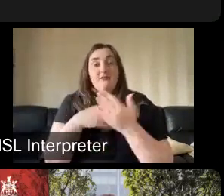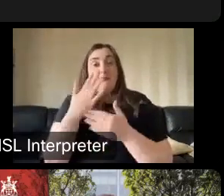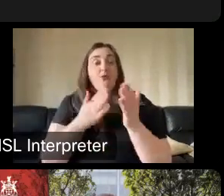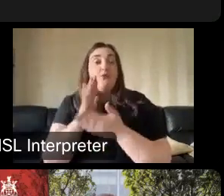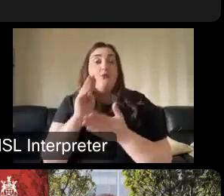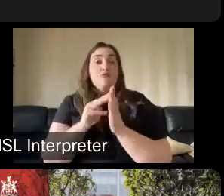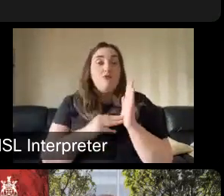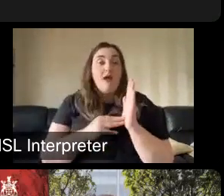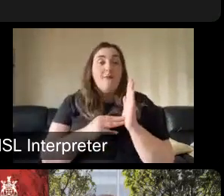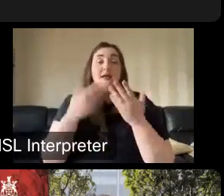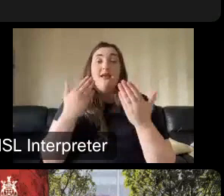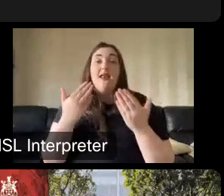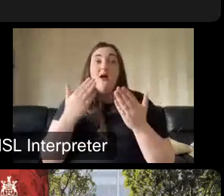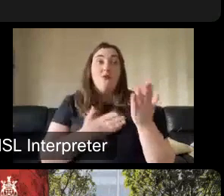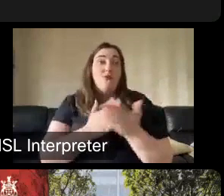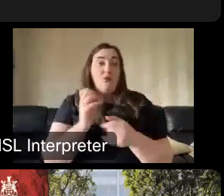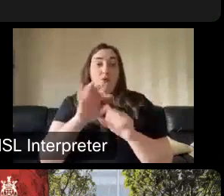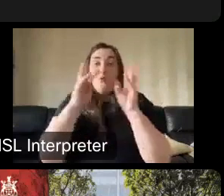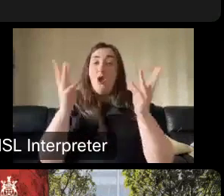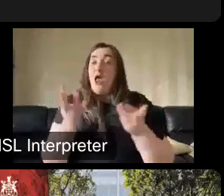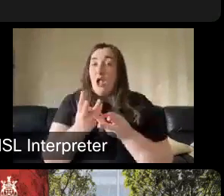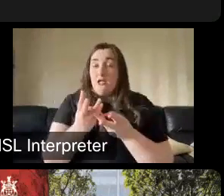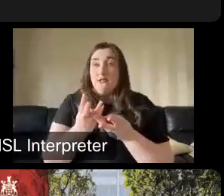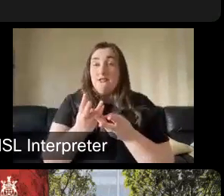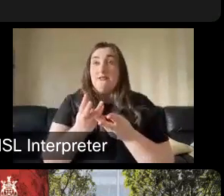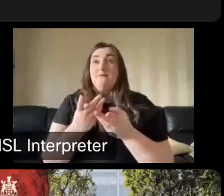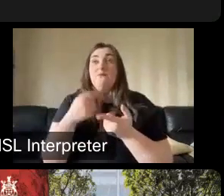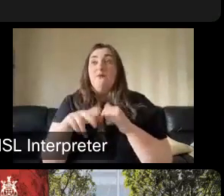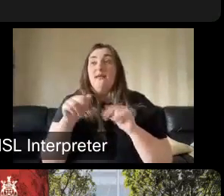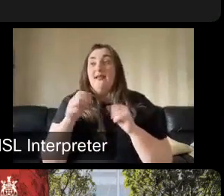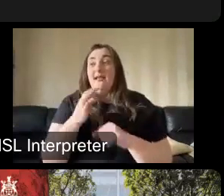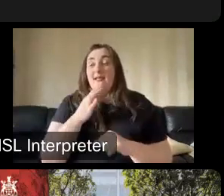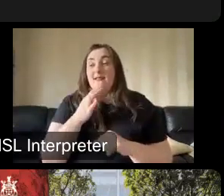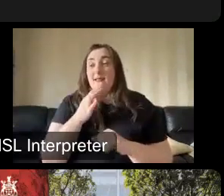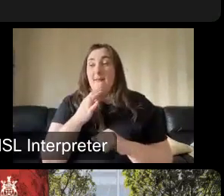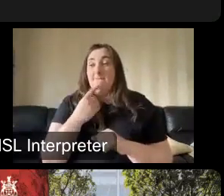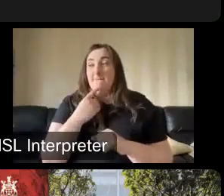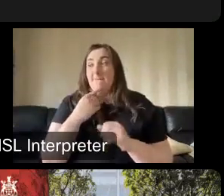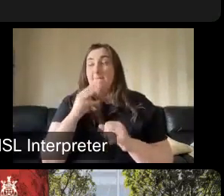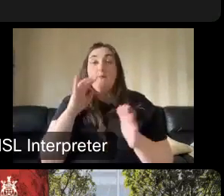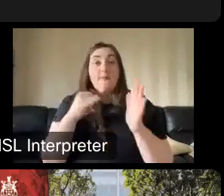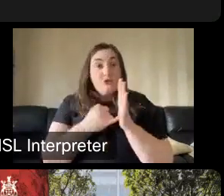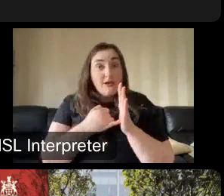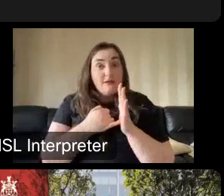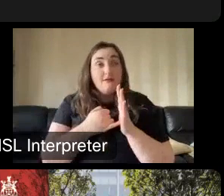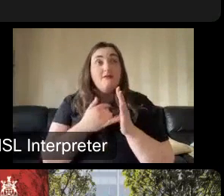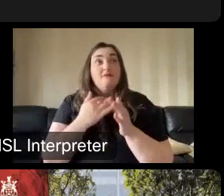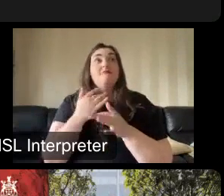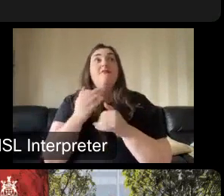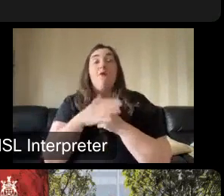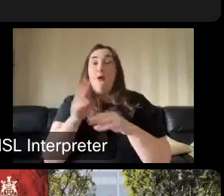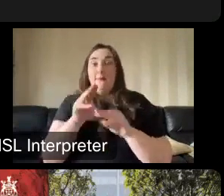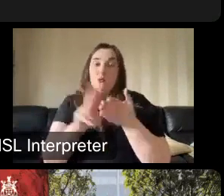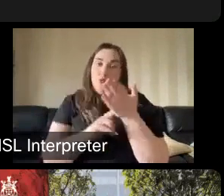now across the world. We get actually permissions sought all the time for people to use it. So